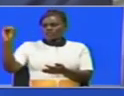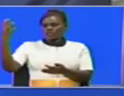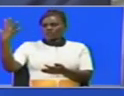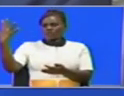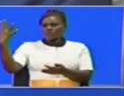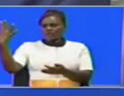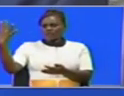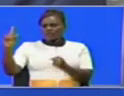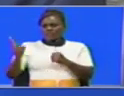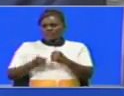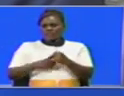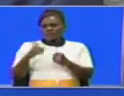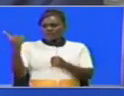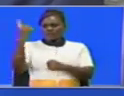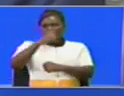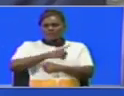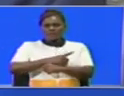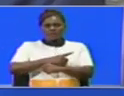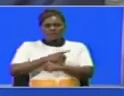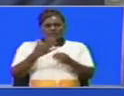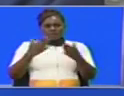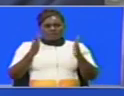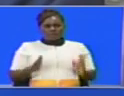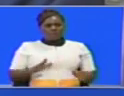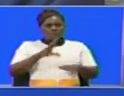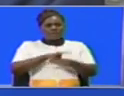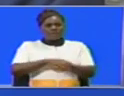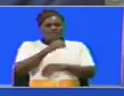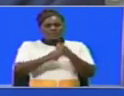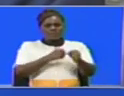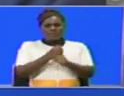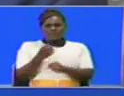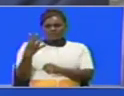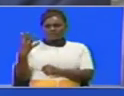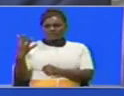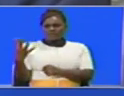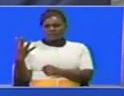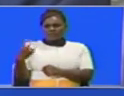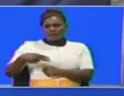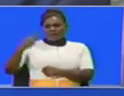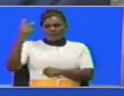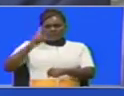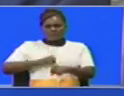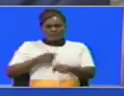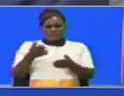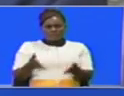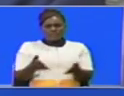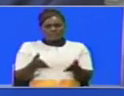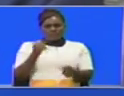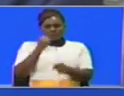day. And somebody sits in that office for 5 years. It is high time that this is done and done